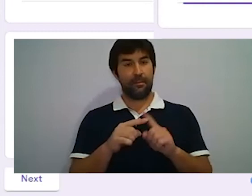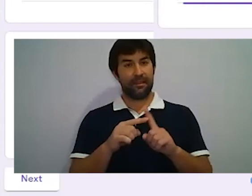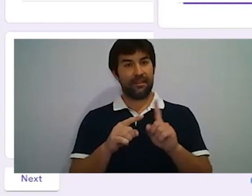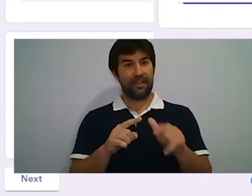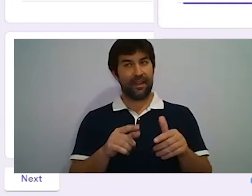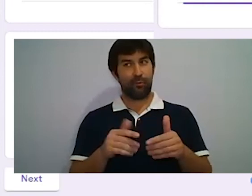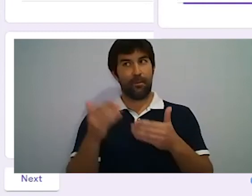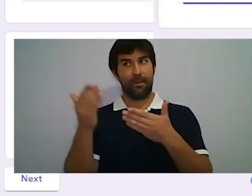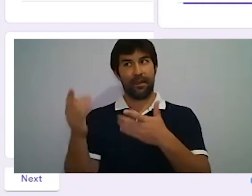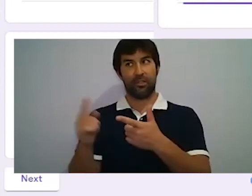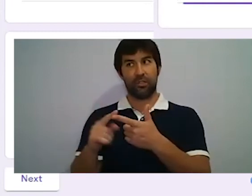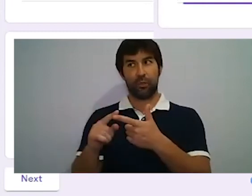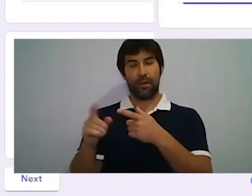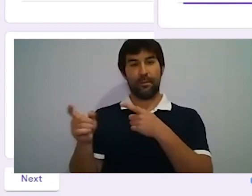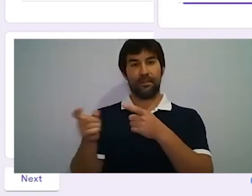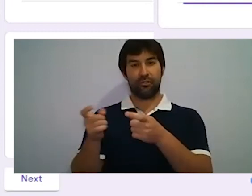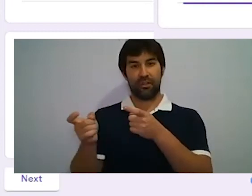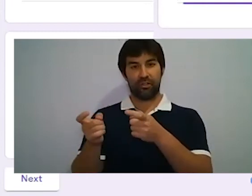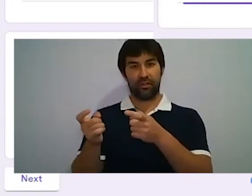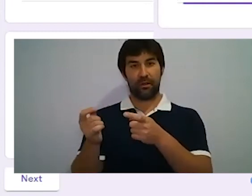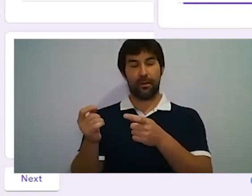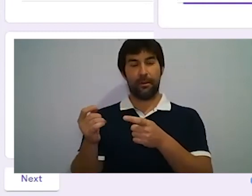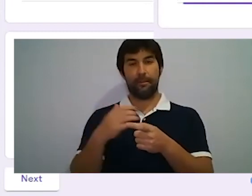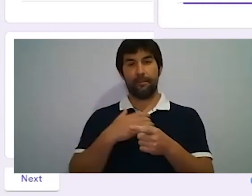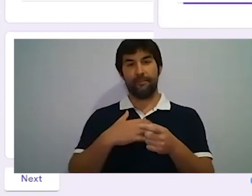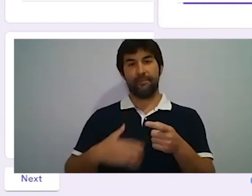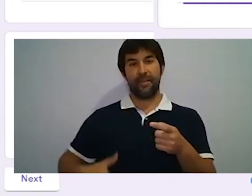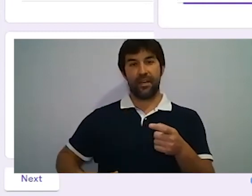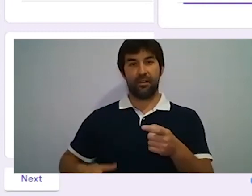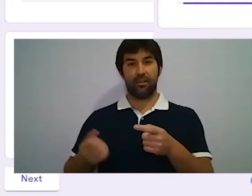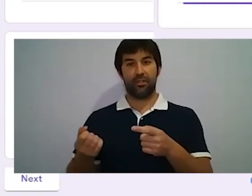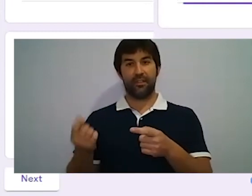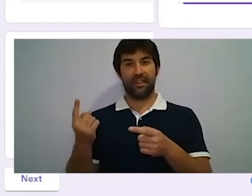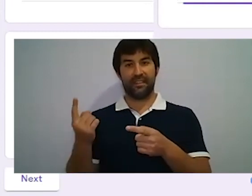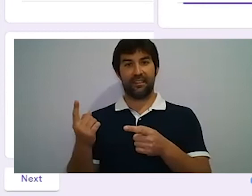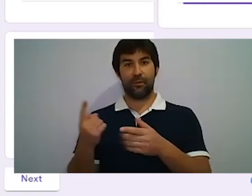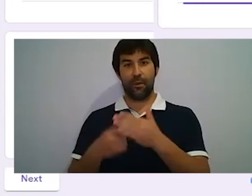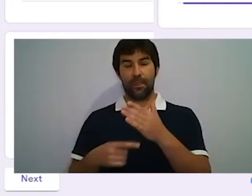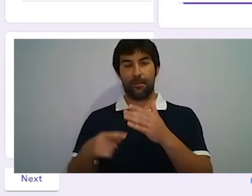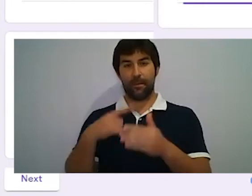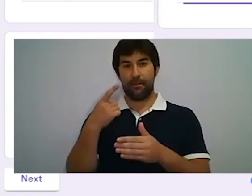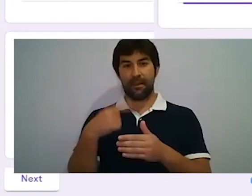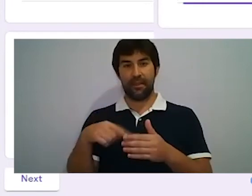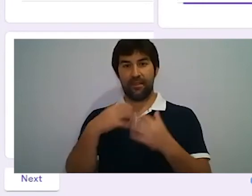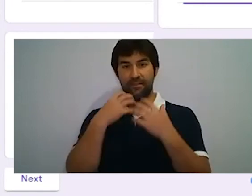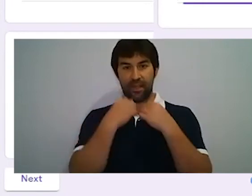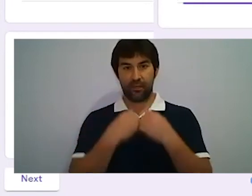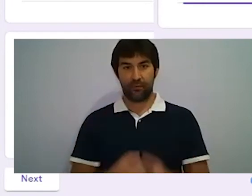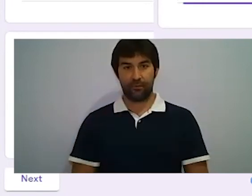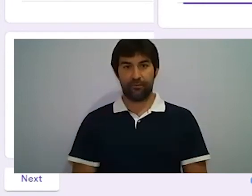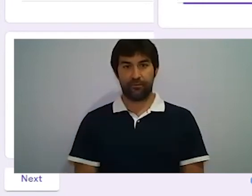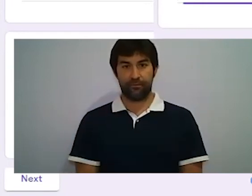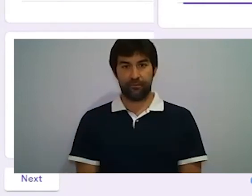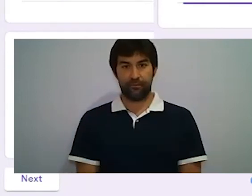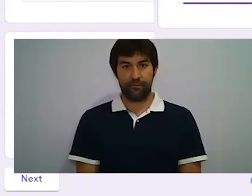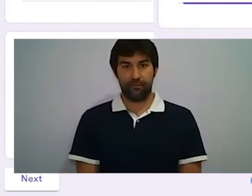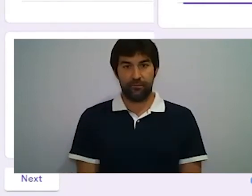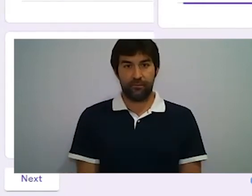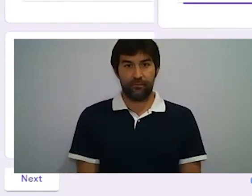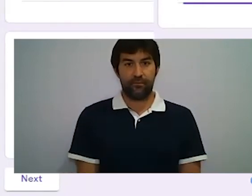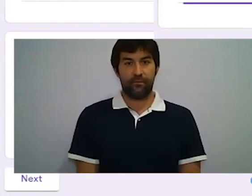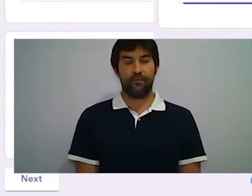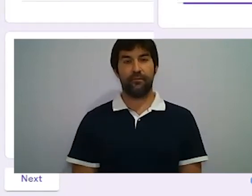Parking is often, how parking can be impacted by a safety project is a consideration that needs to